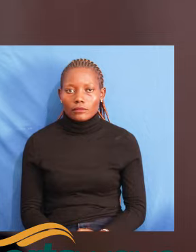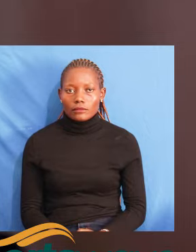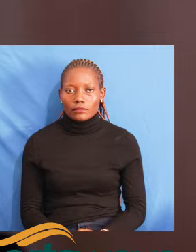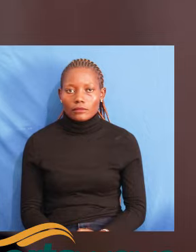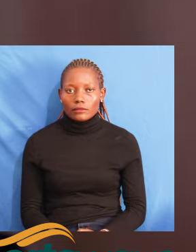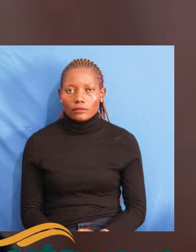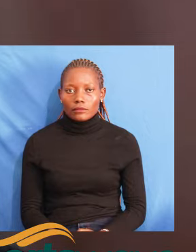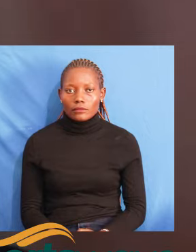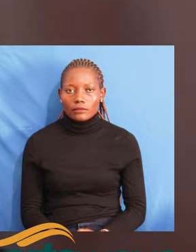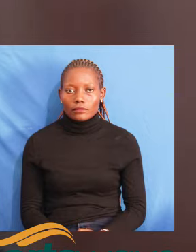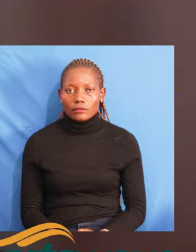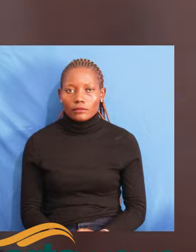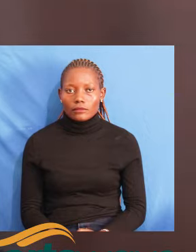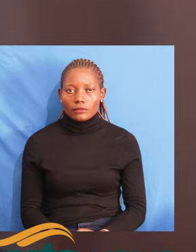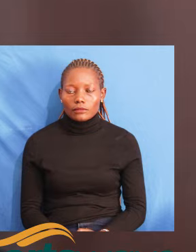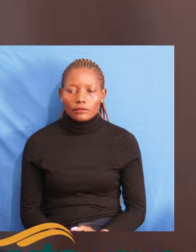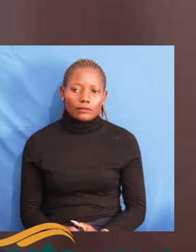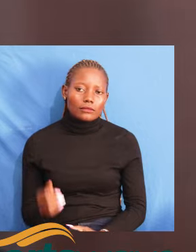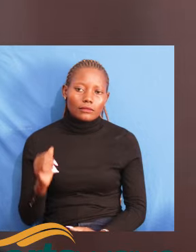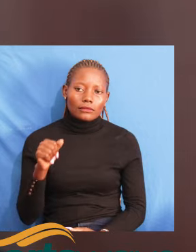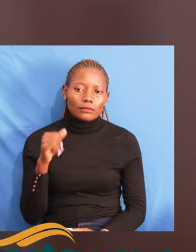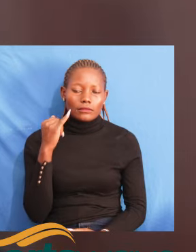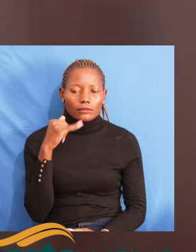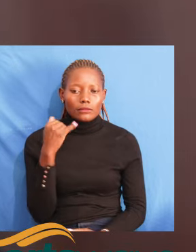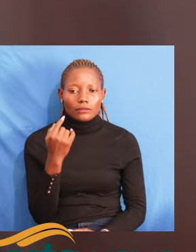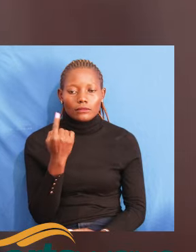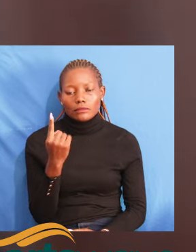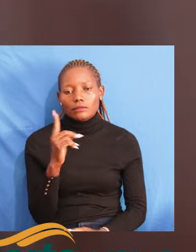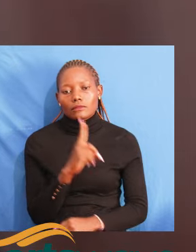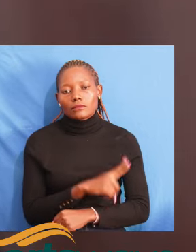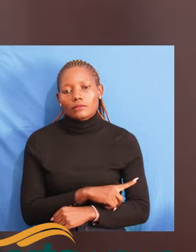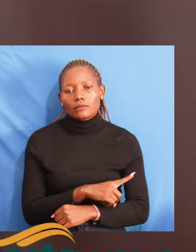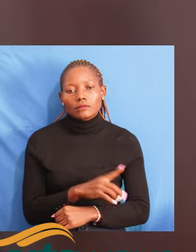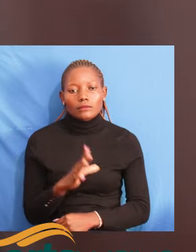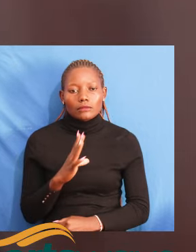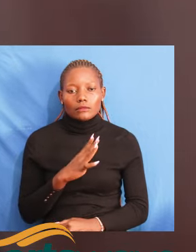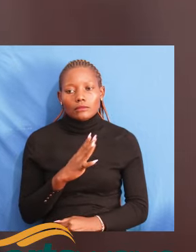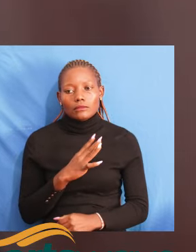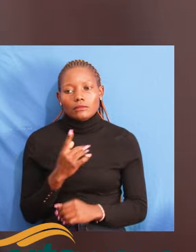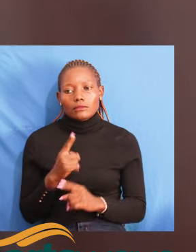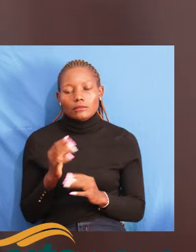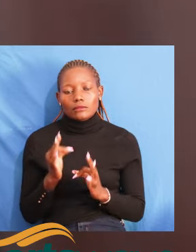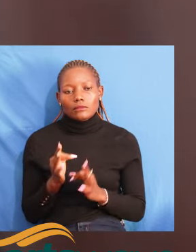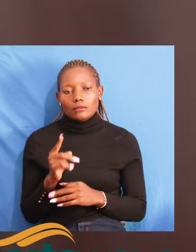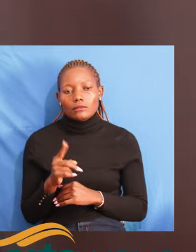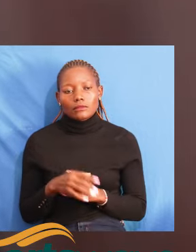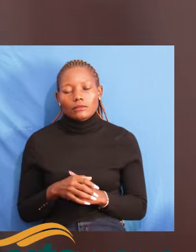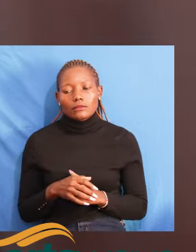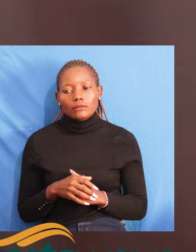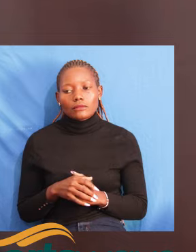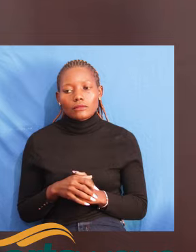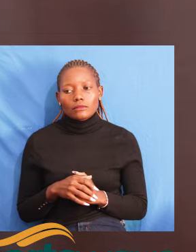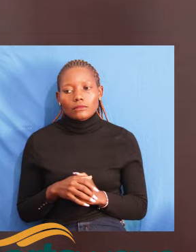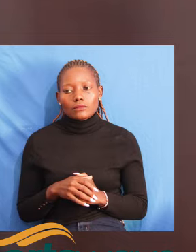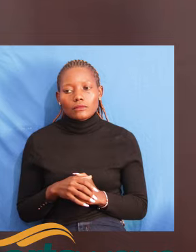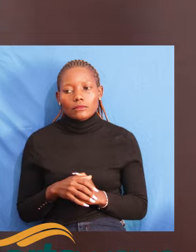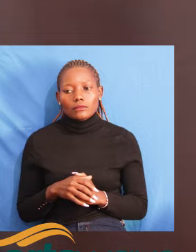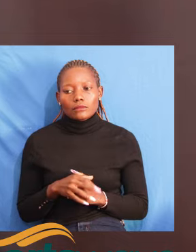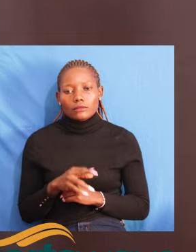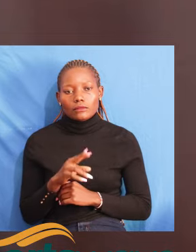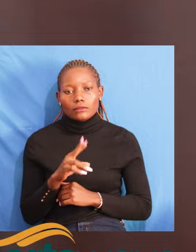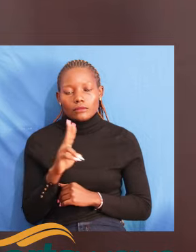Yeah. So just taking a juice on one day should be fine. But if you take, if you